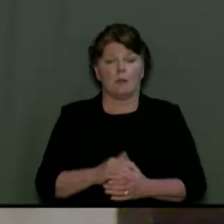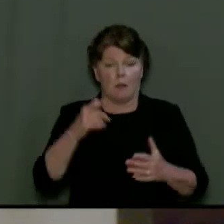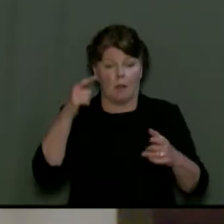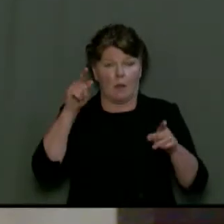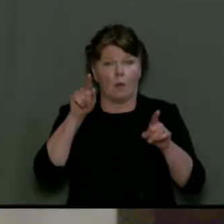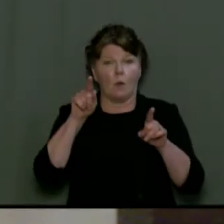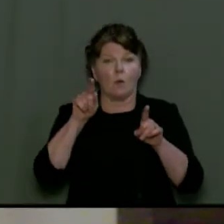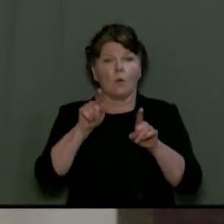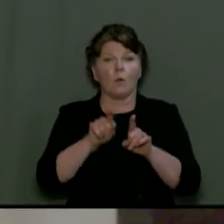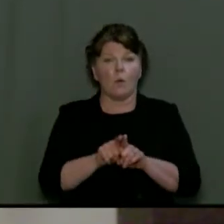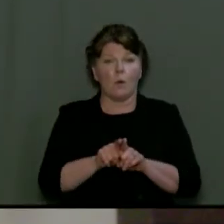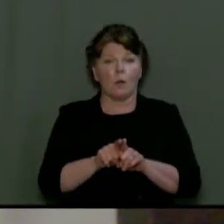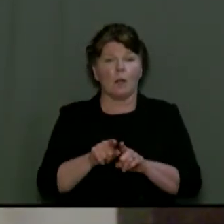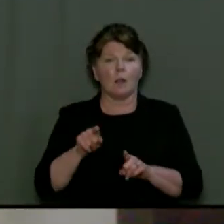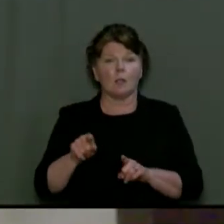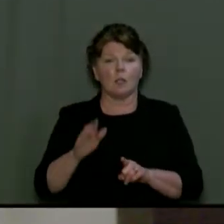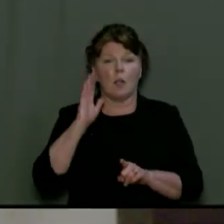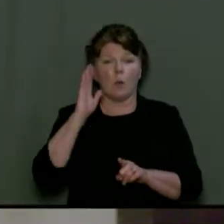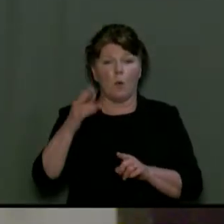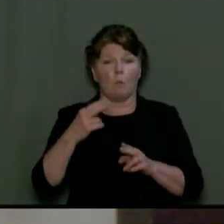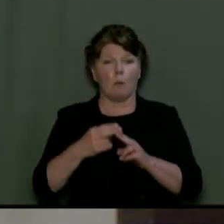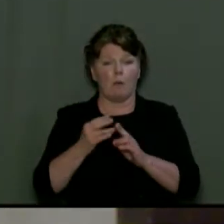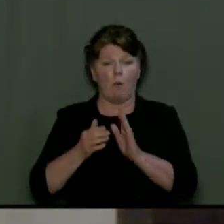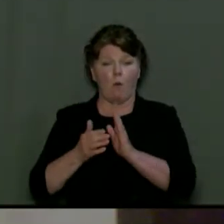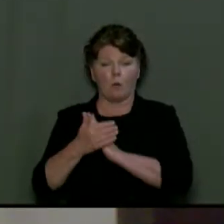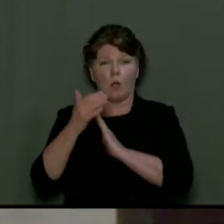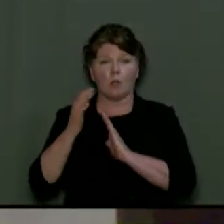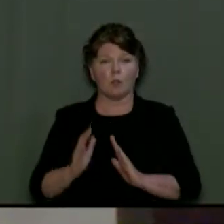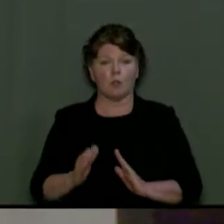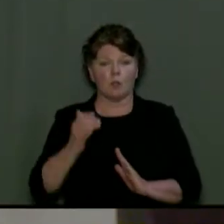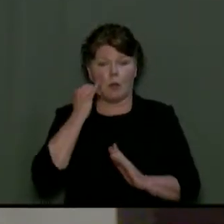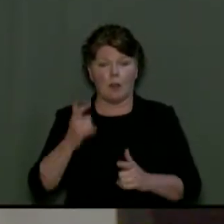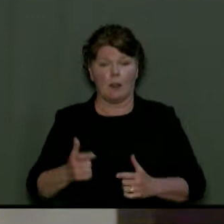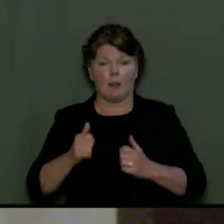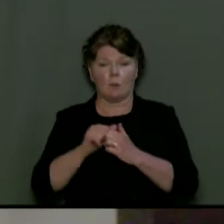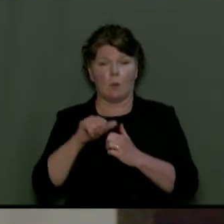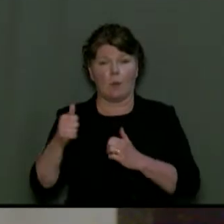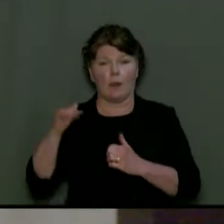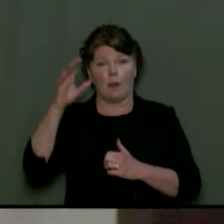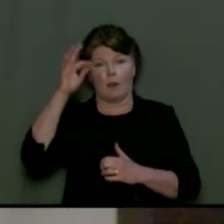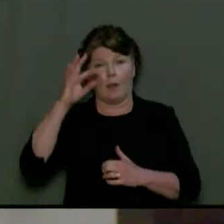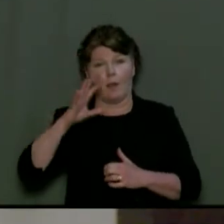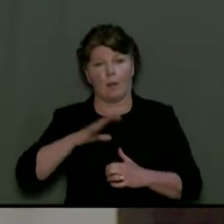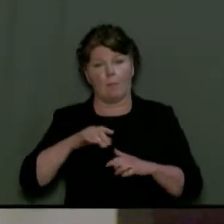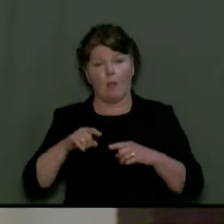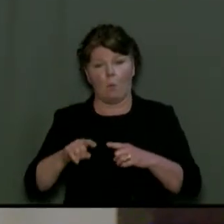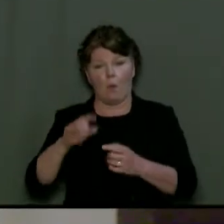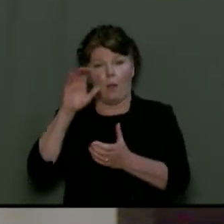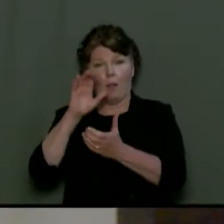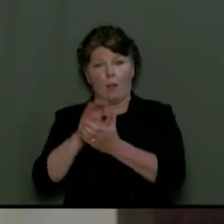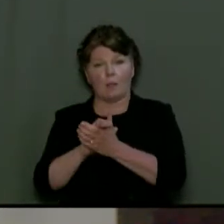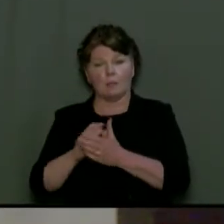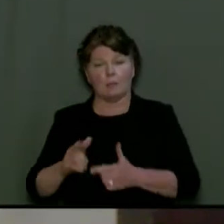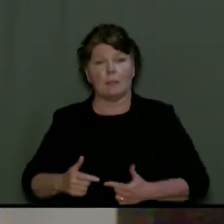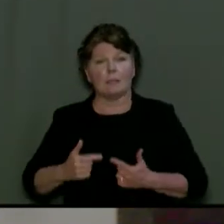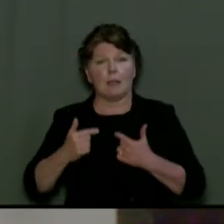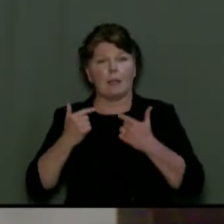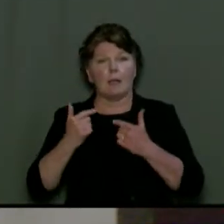Accordingly, she will be called an adulteress if she lives with another man while her husband is